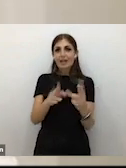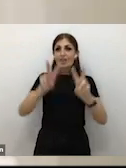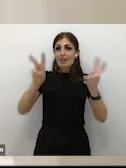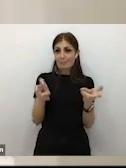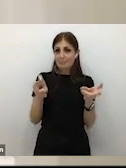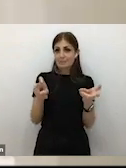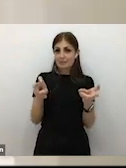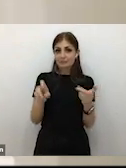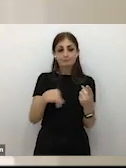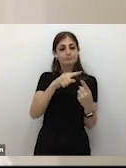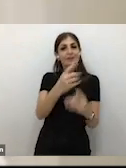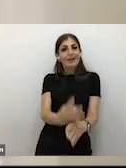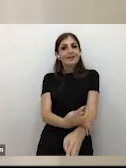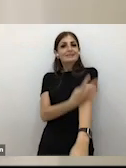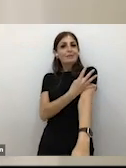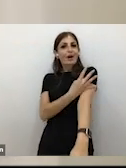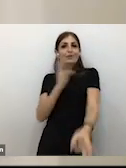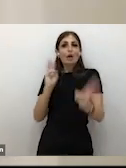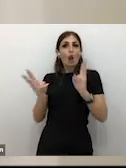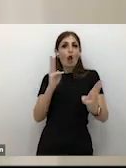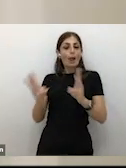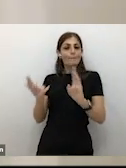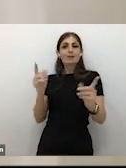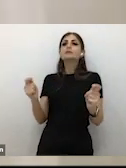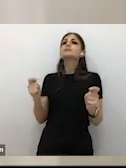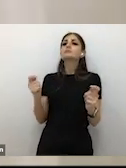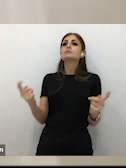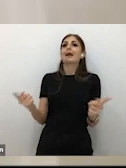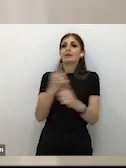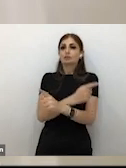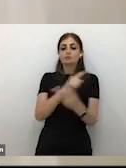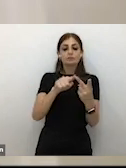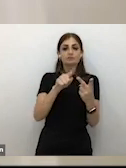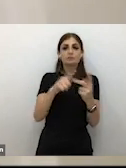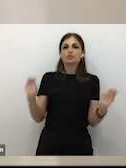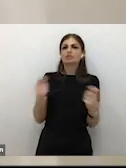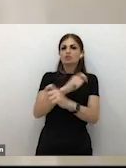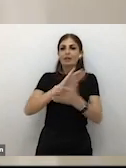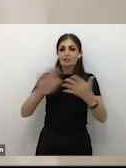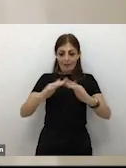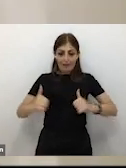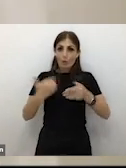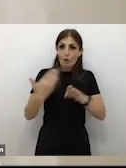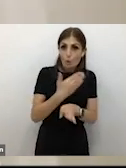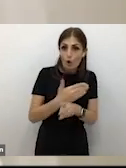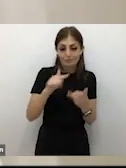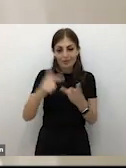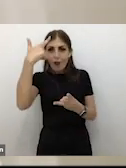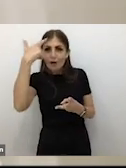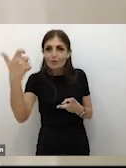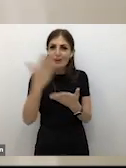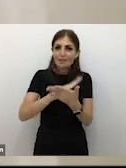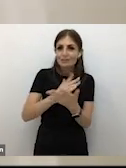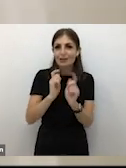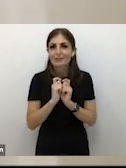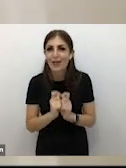themes: inspiring climate action, transforming how we work, and creating shared